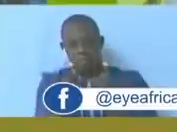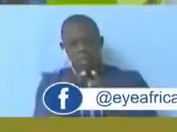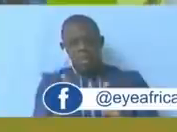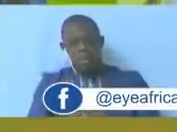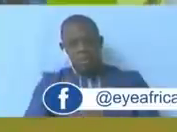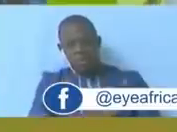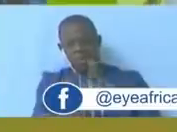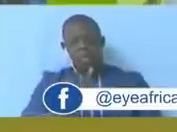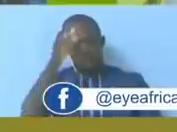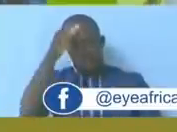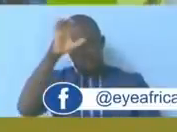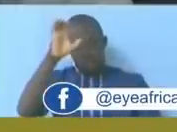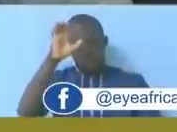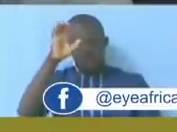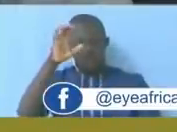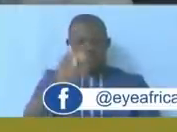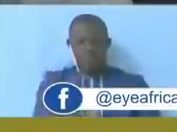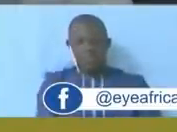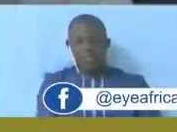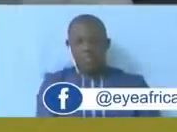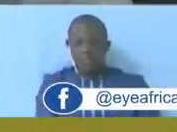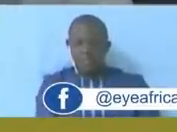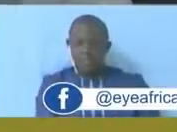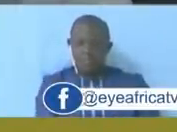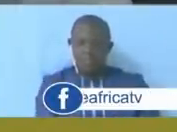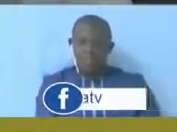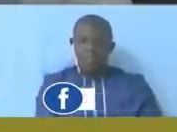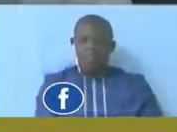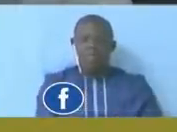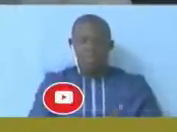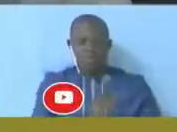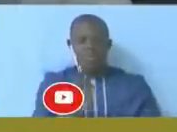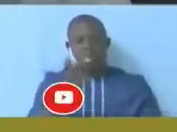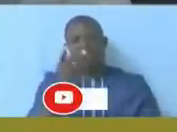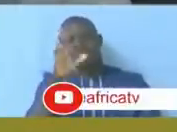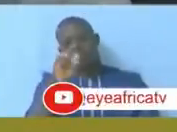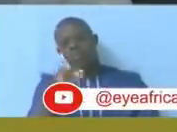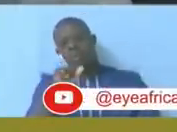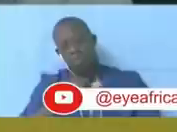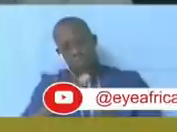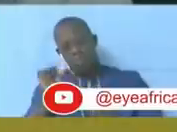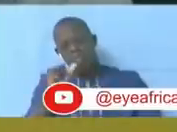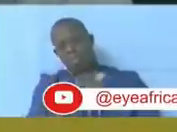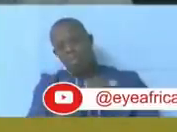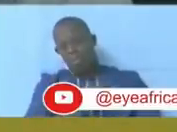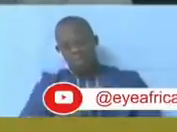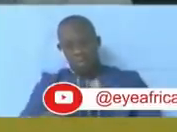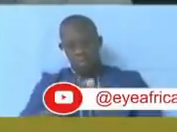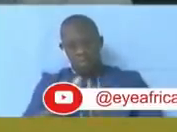as a commission will do our best to